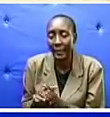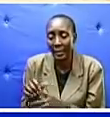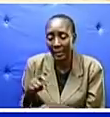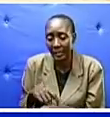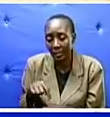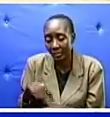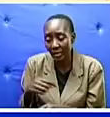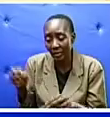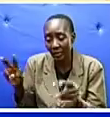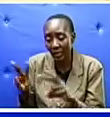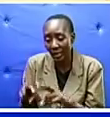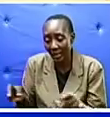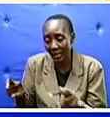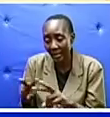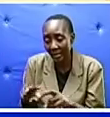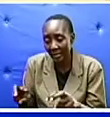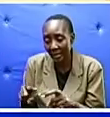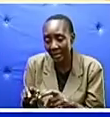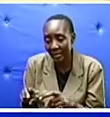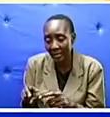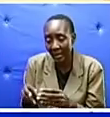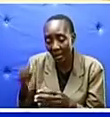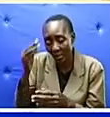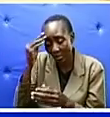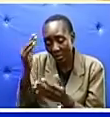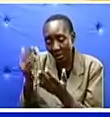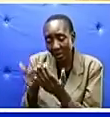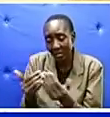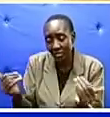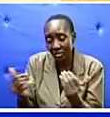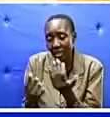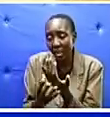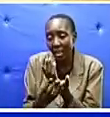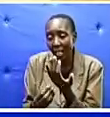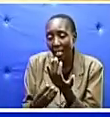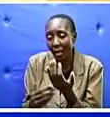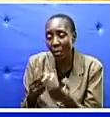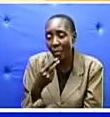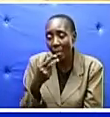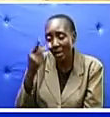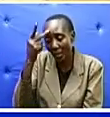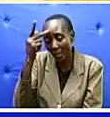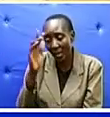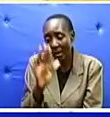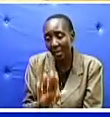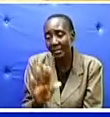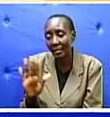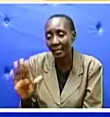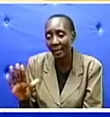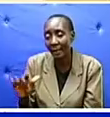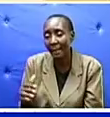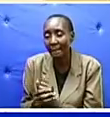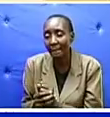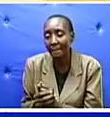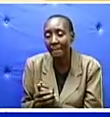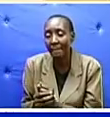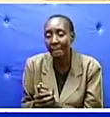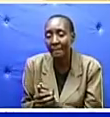I found out, you know, children, they follow what their parents do, you see. So when, you